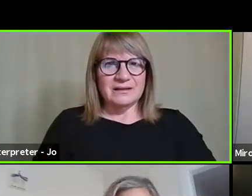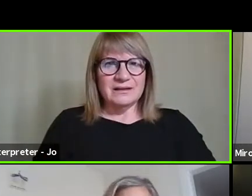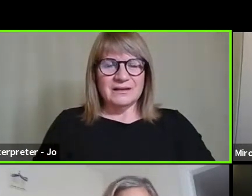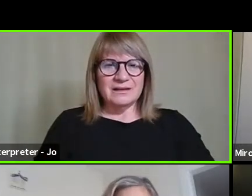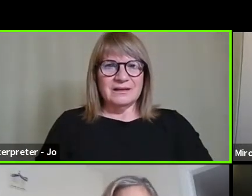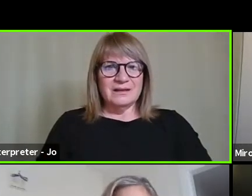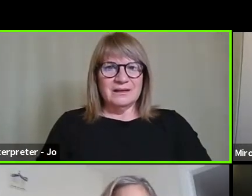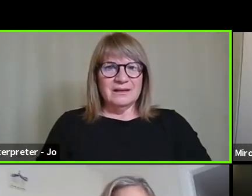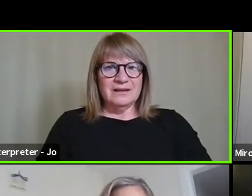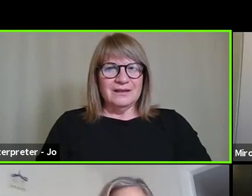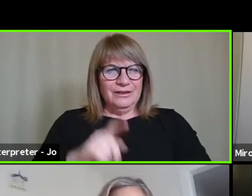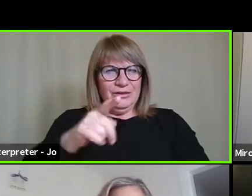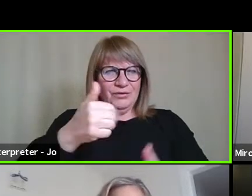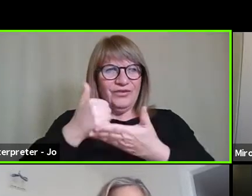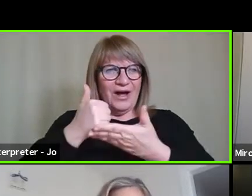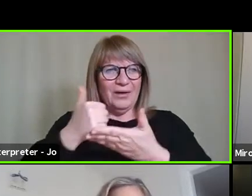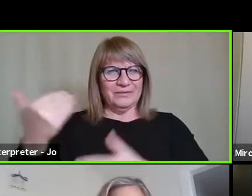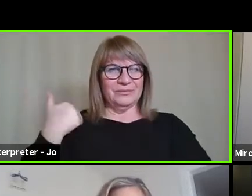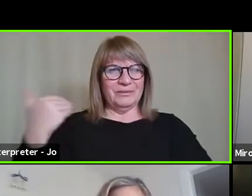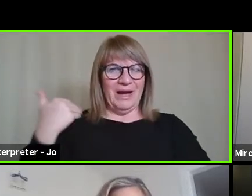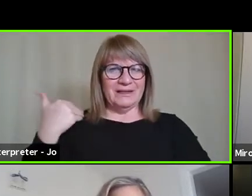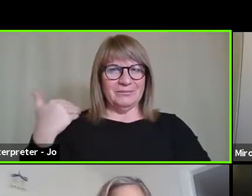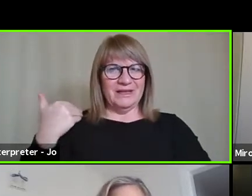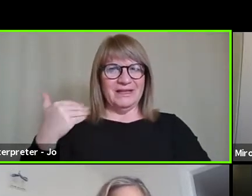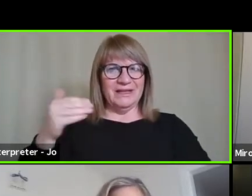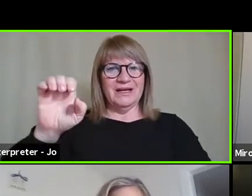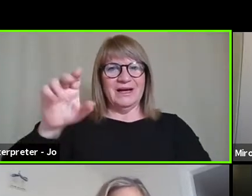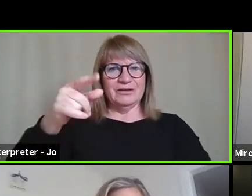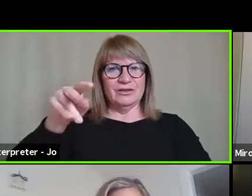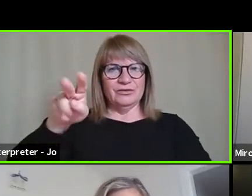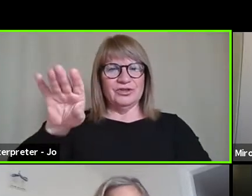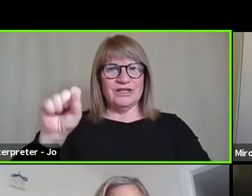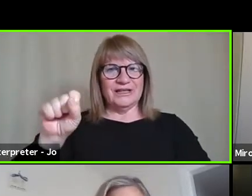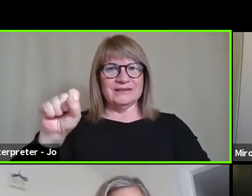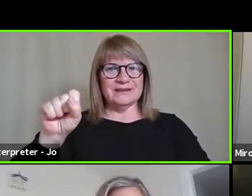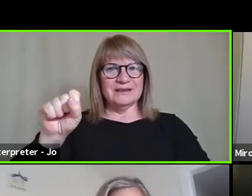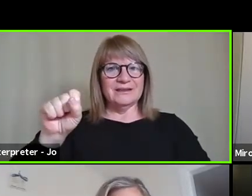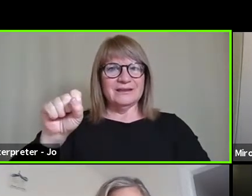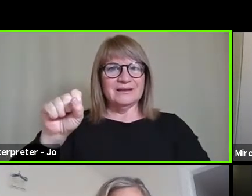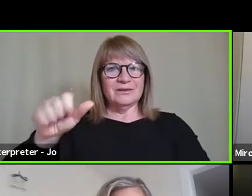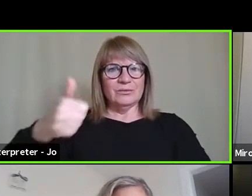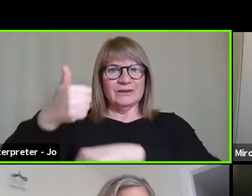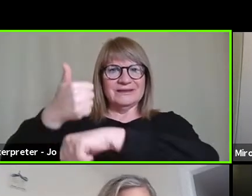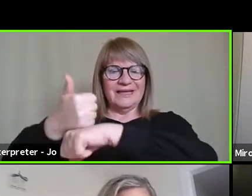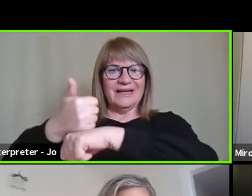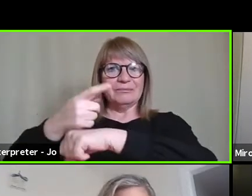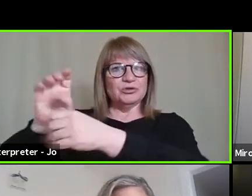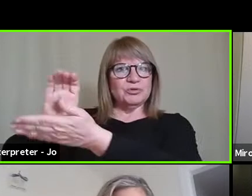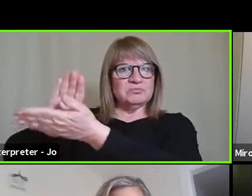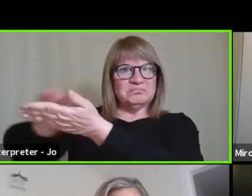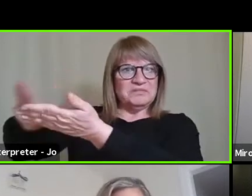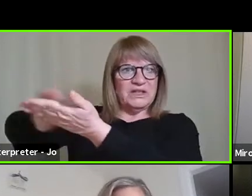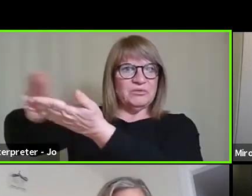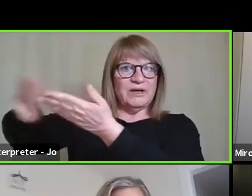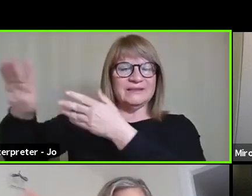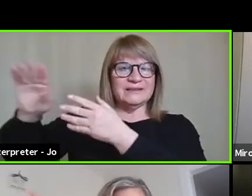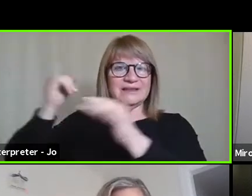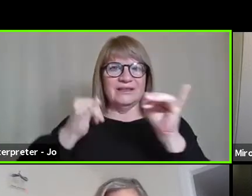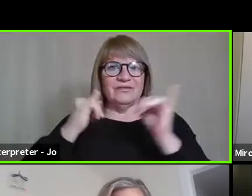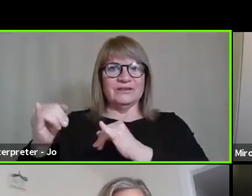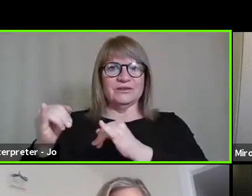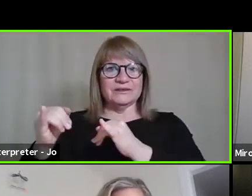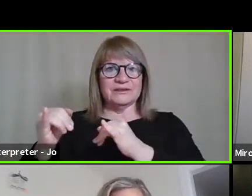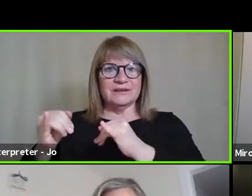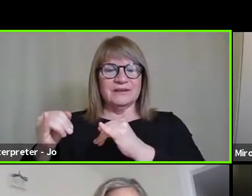helping me kind of remind the ways in which eugenics was intended to to erase individuals by 1980 i remember the chart they were like